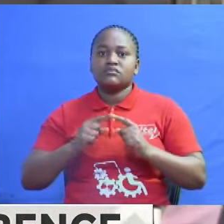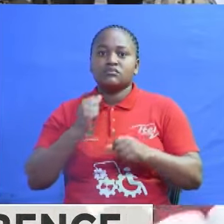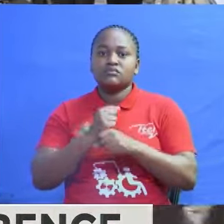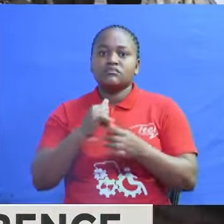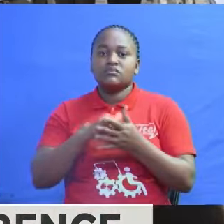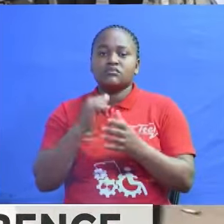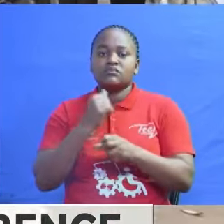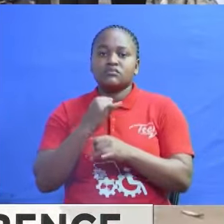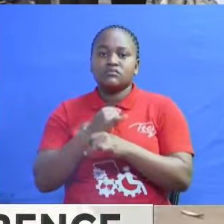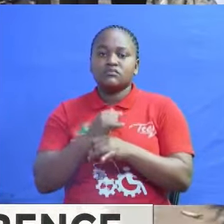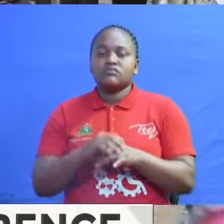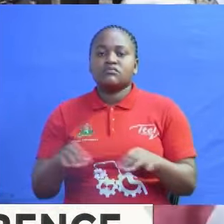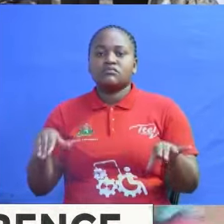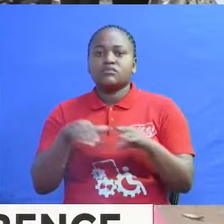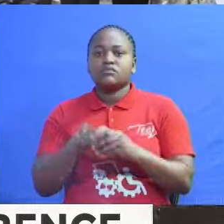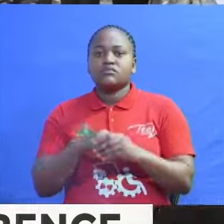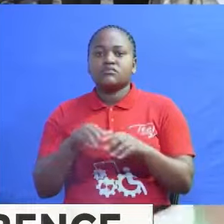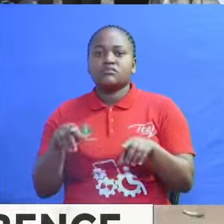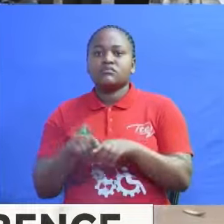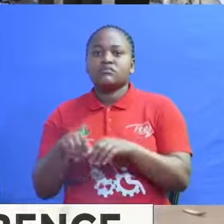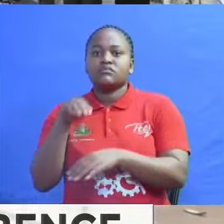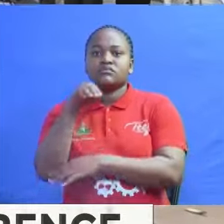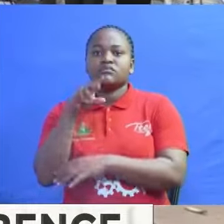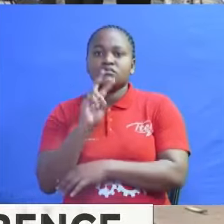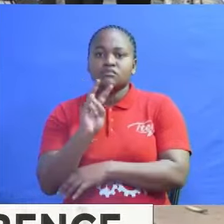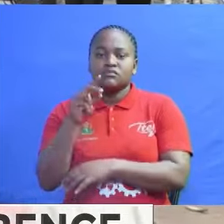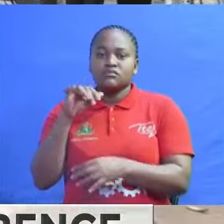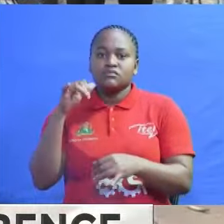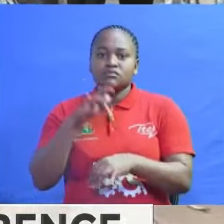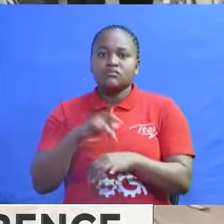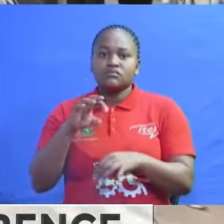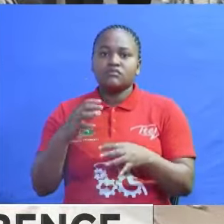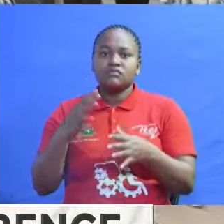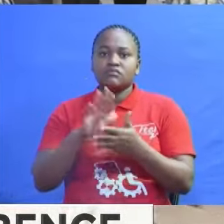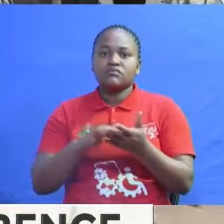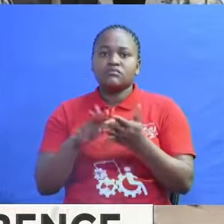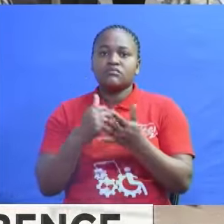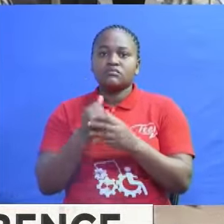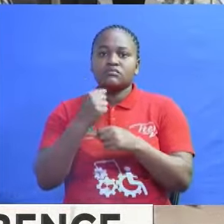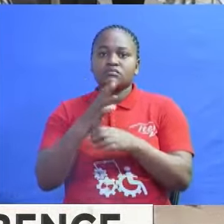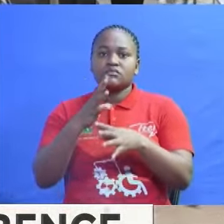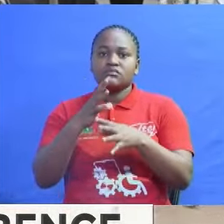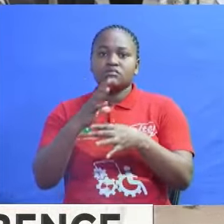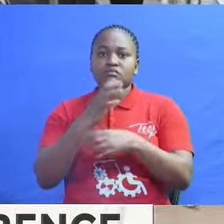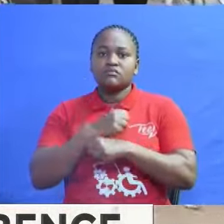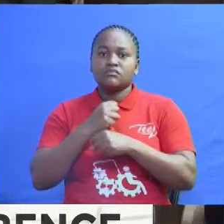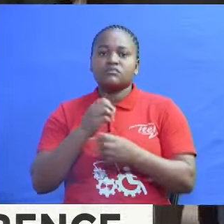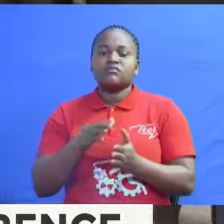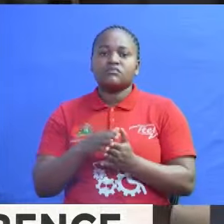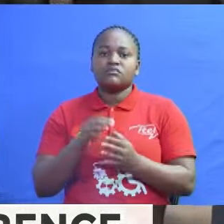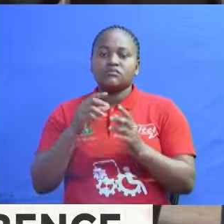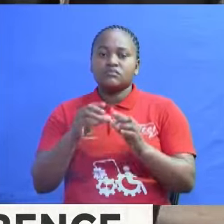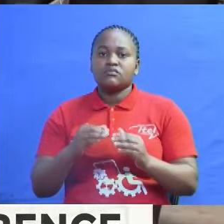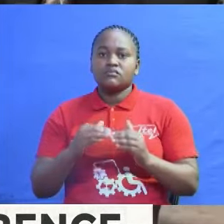it. Members were thrilled to witness the impact of networking and partnerships in advancing distance